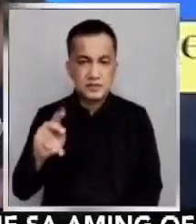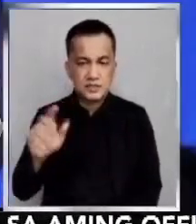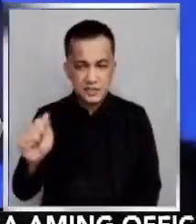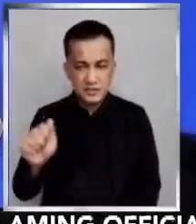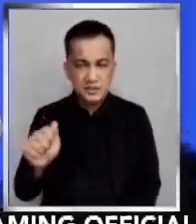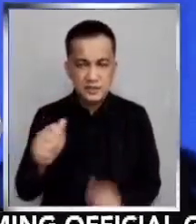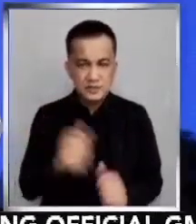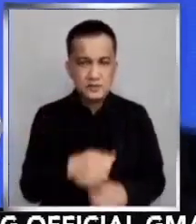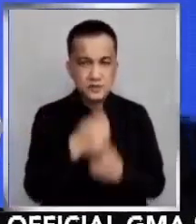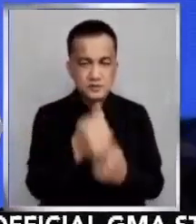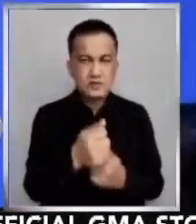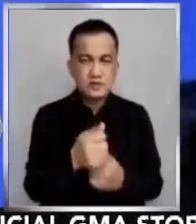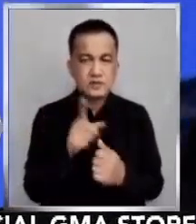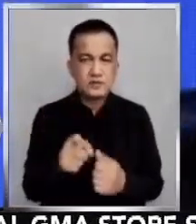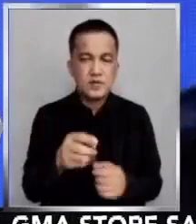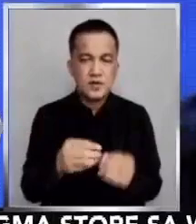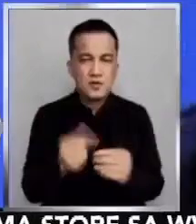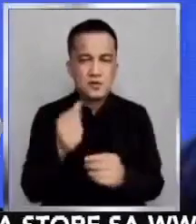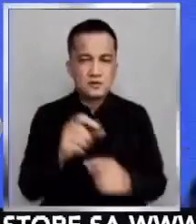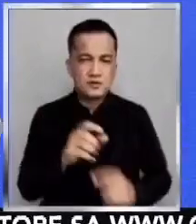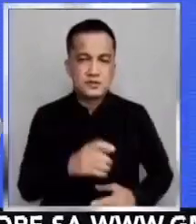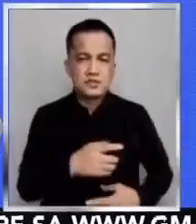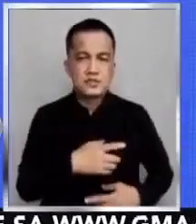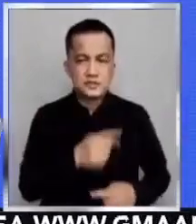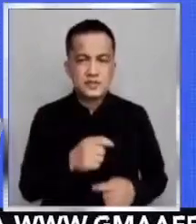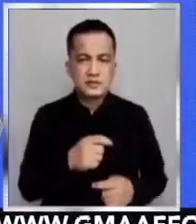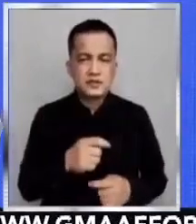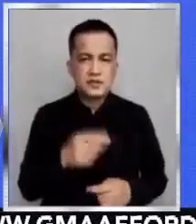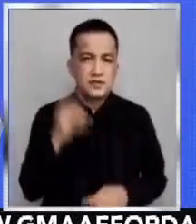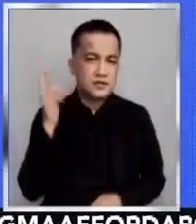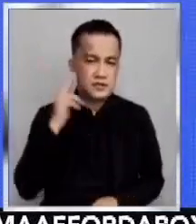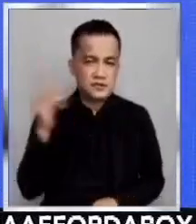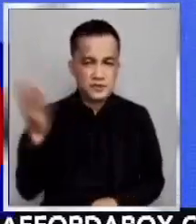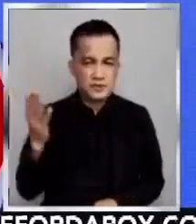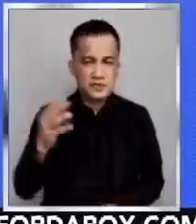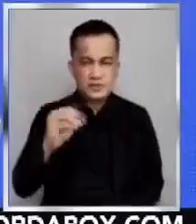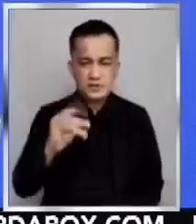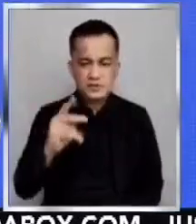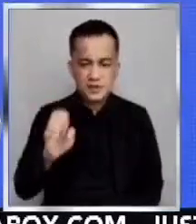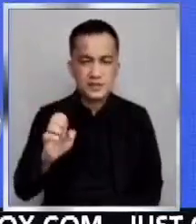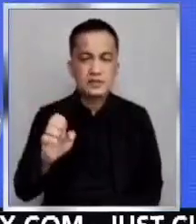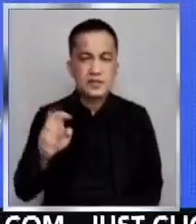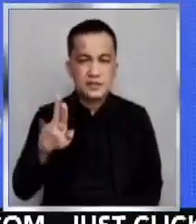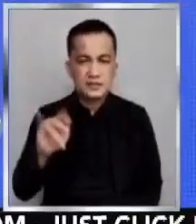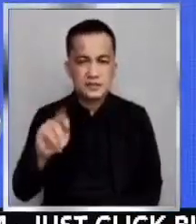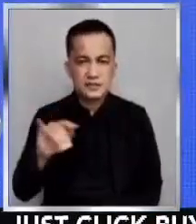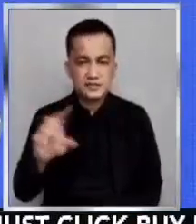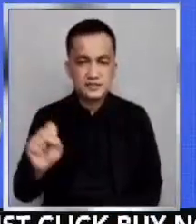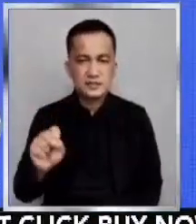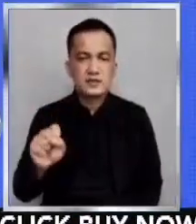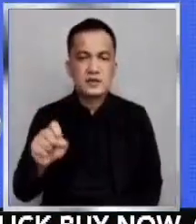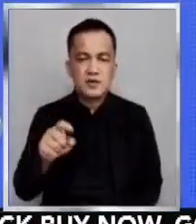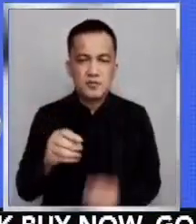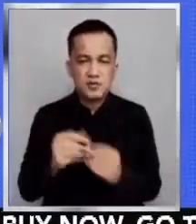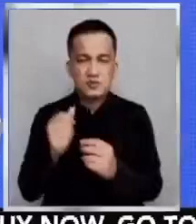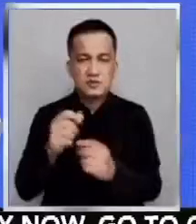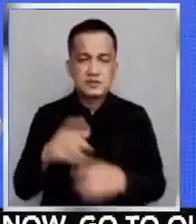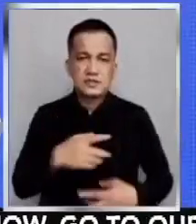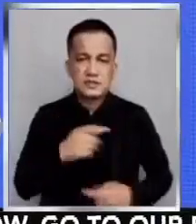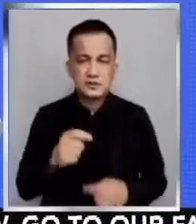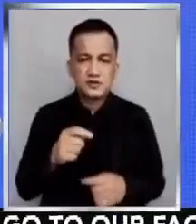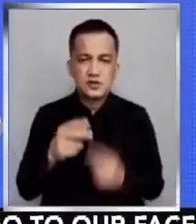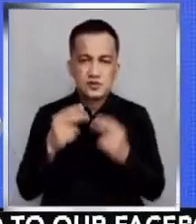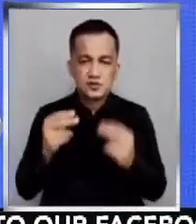Most Trusted Radio Presenter si Mike Enriquez. Itinanghal namang Most Trusted News and Current Affairs Presenter si Atom